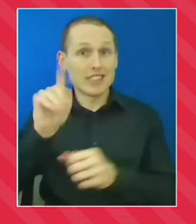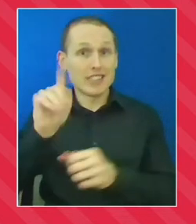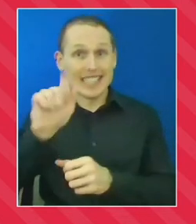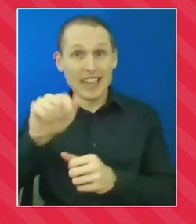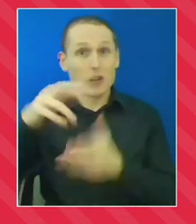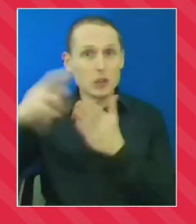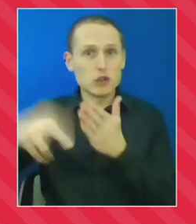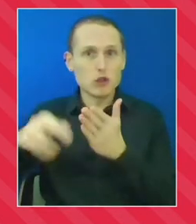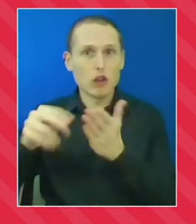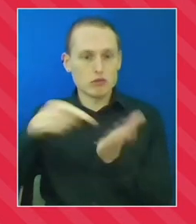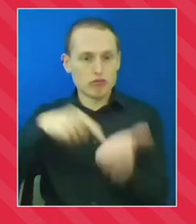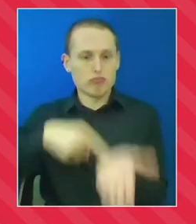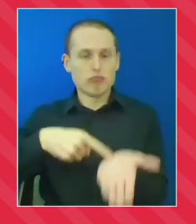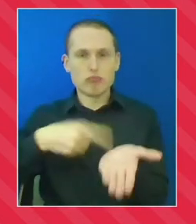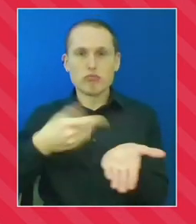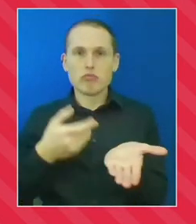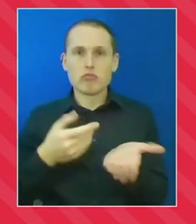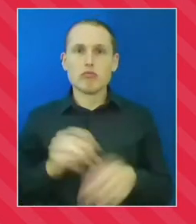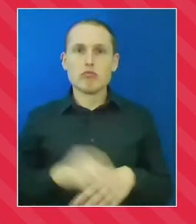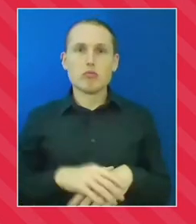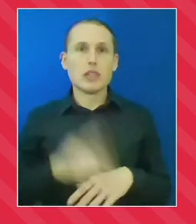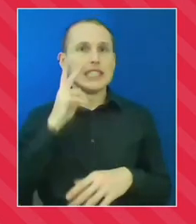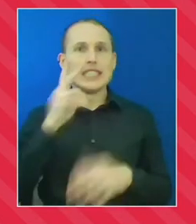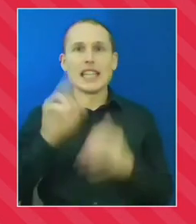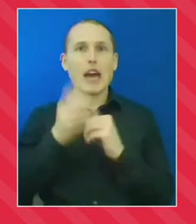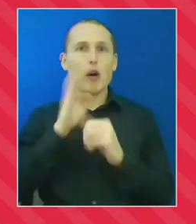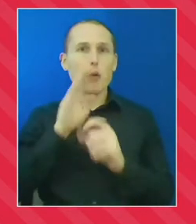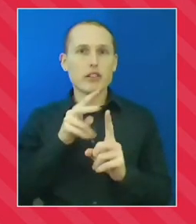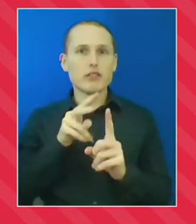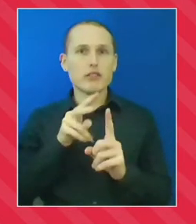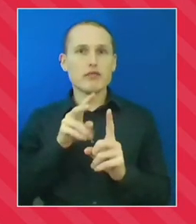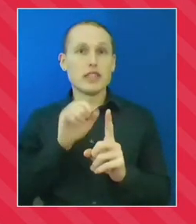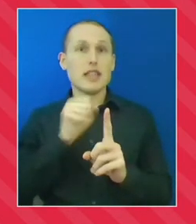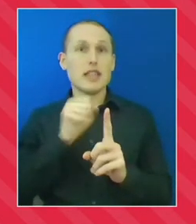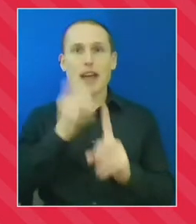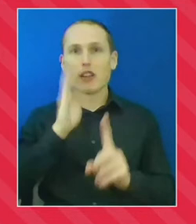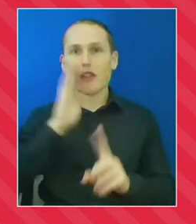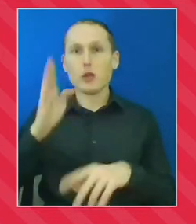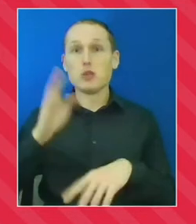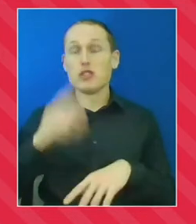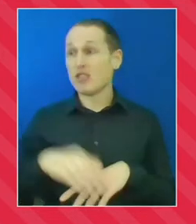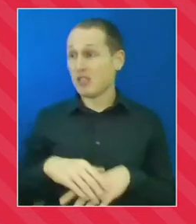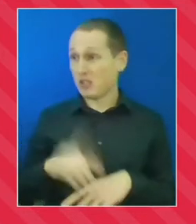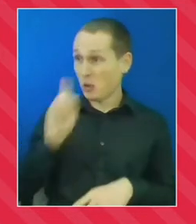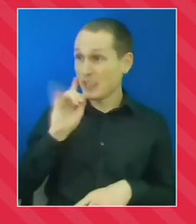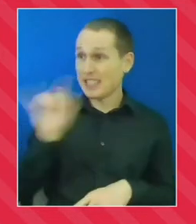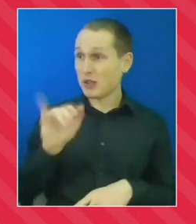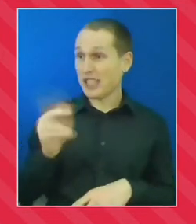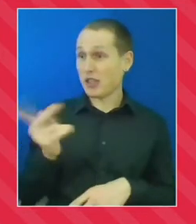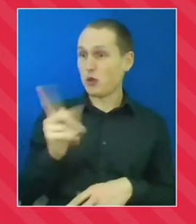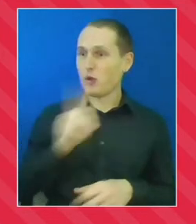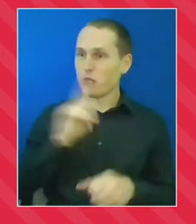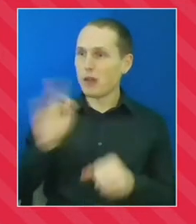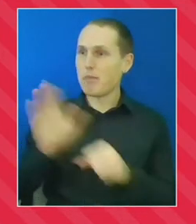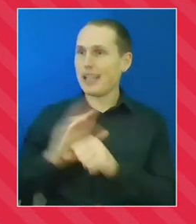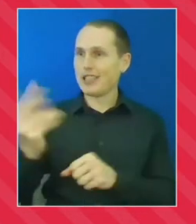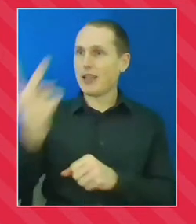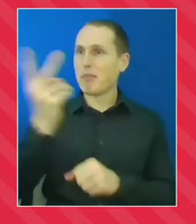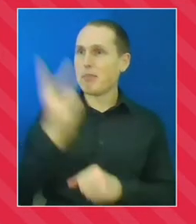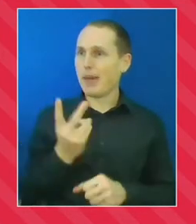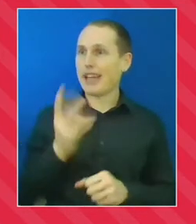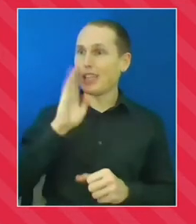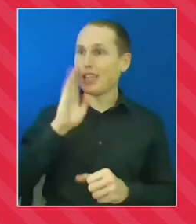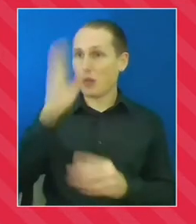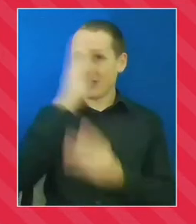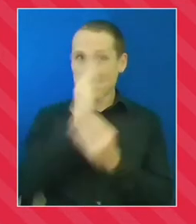shapes for the future. Great. And it sounds like I have a commitment for both of you to come back and share those results publicly, which would be terrific.